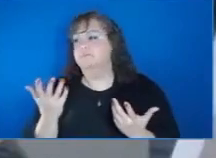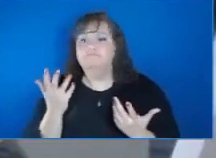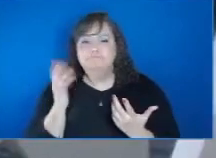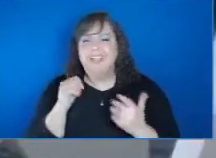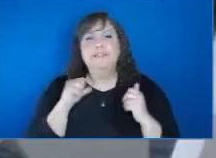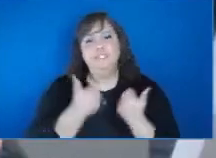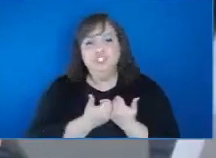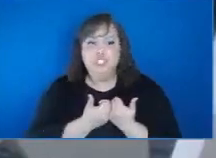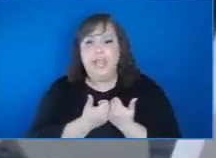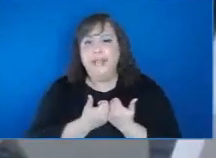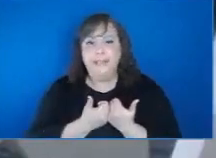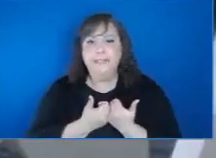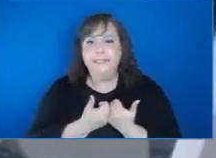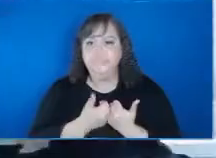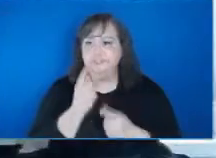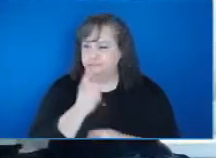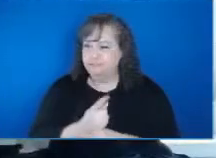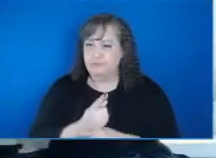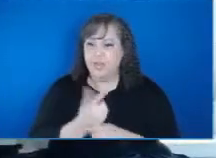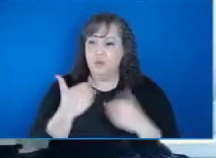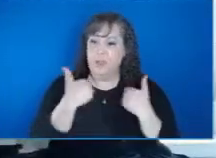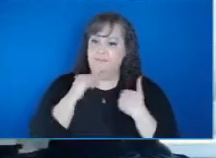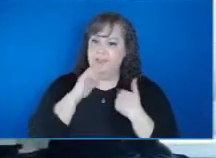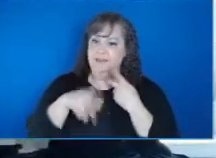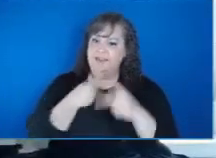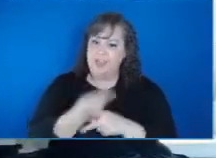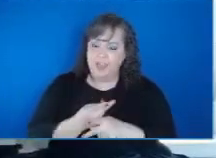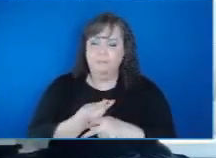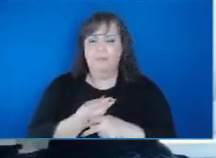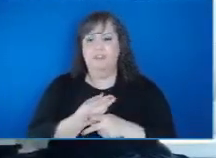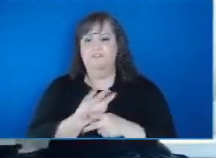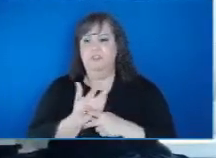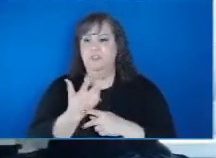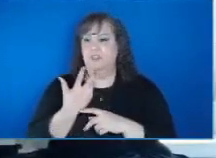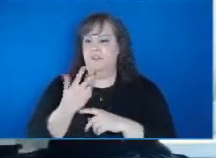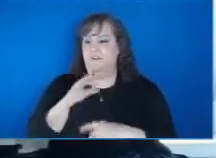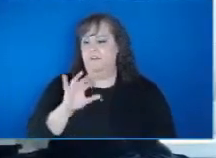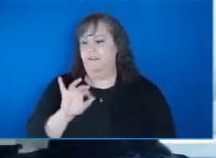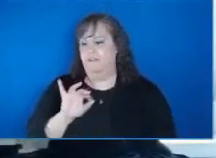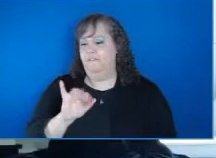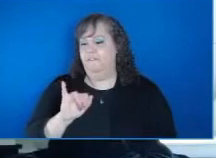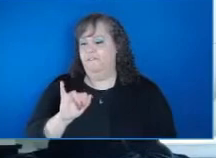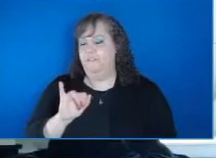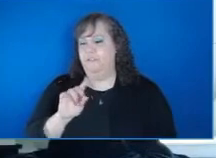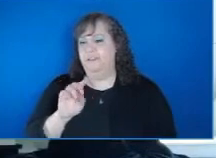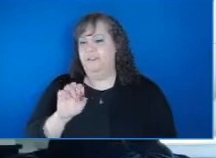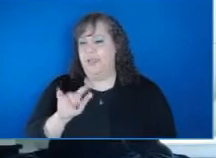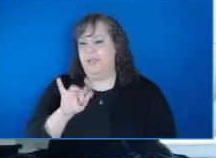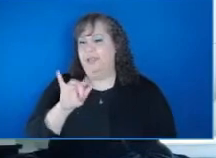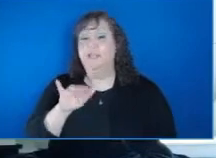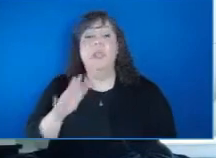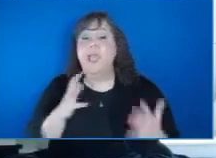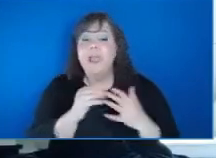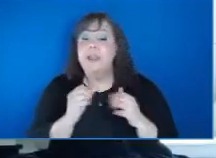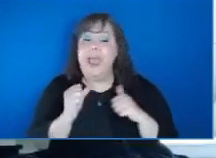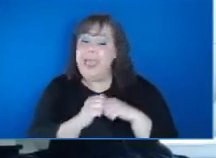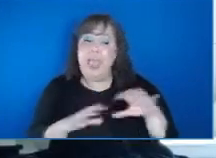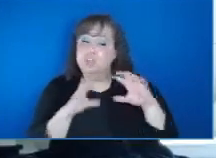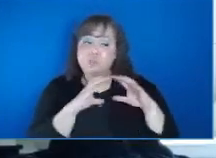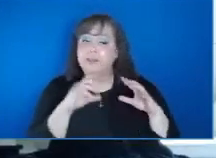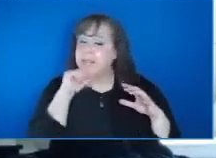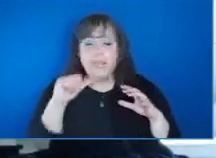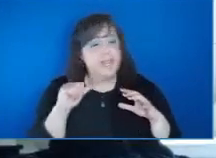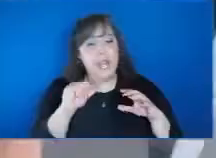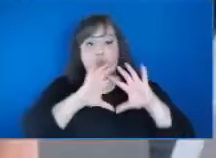right, right? You know, to have that sort of fidelity. And asteroids are not round. You know, they have all sorts of complications with them, and landing is its